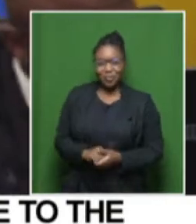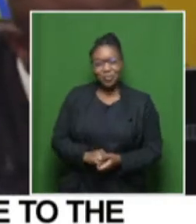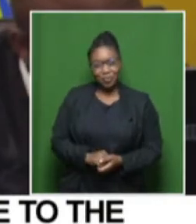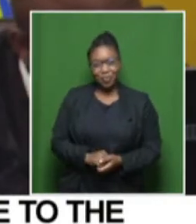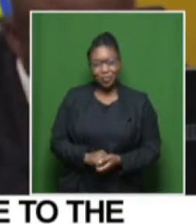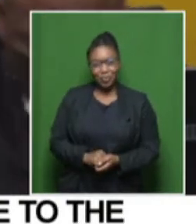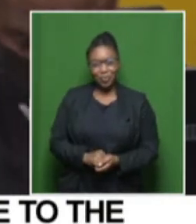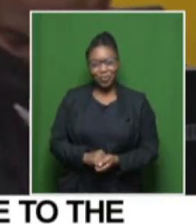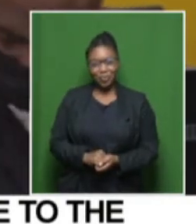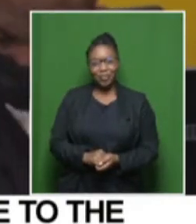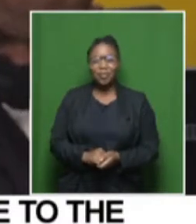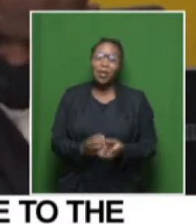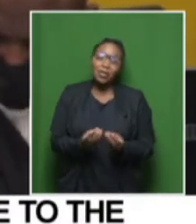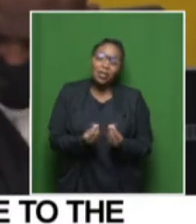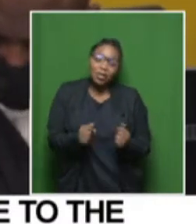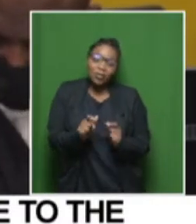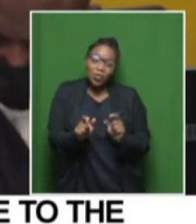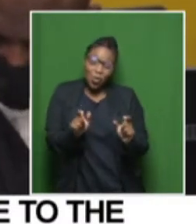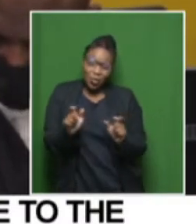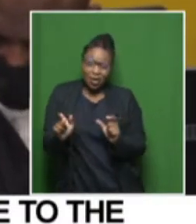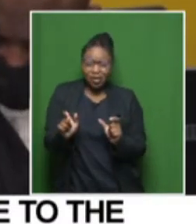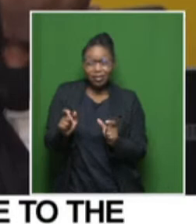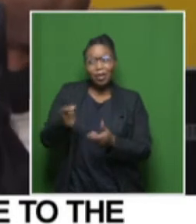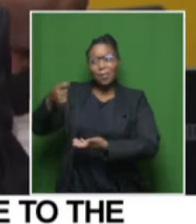With those few words, Madam Speaker,